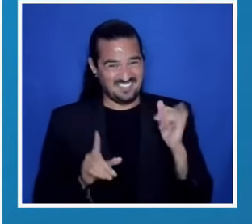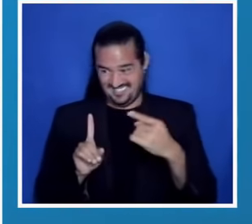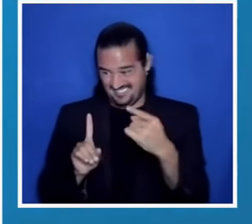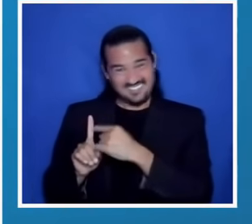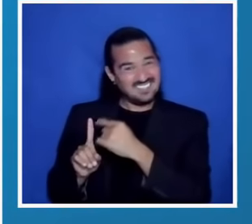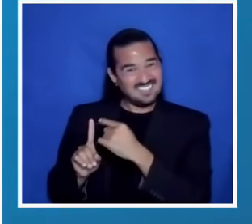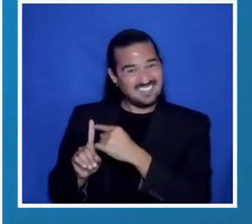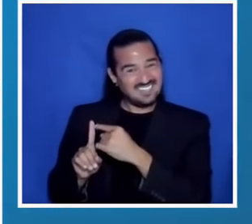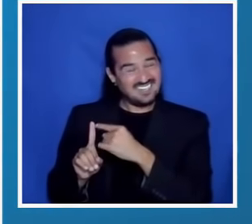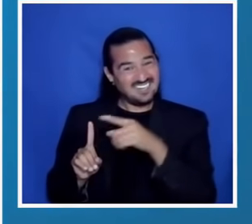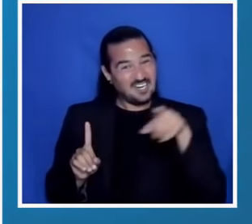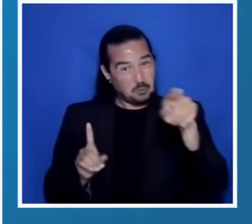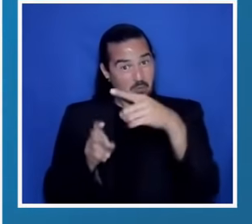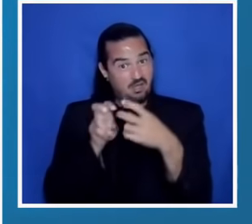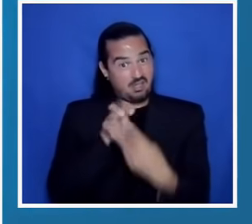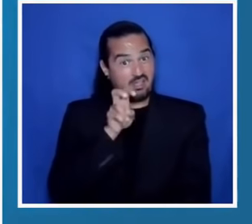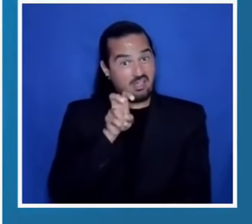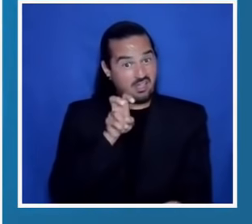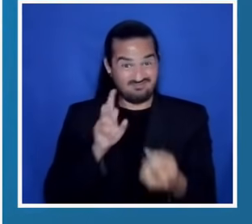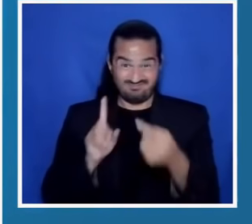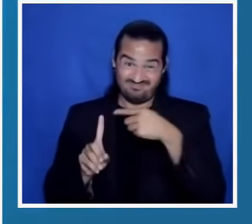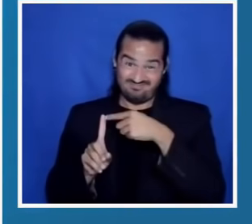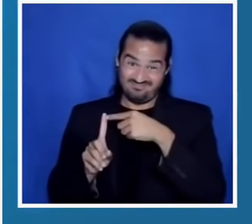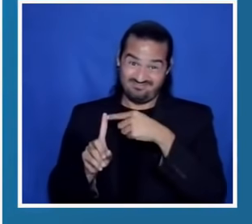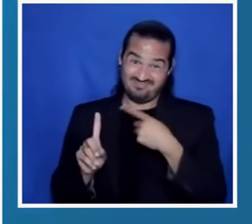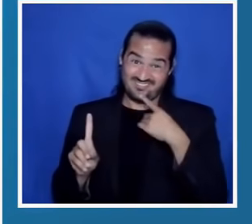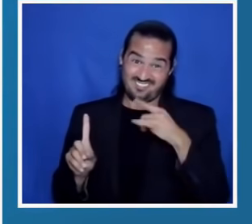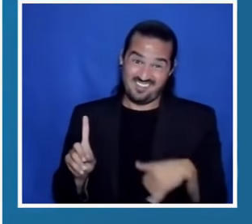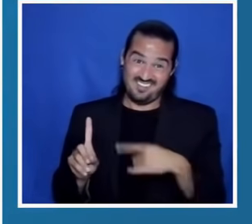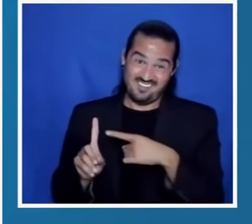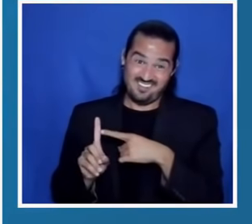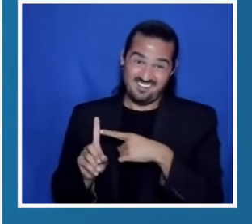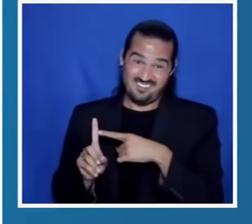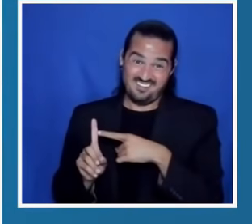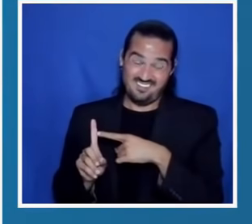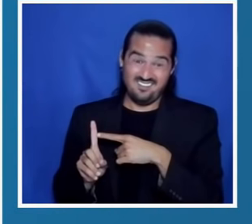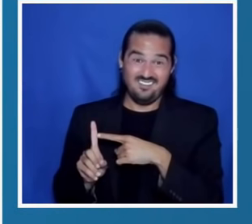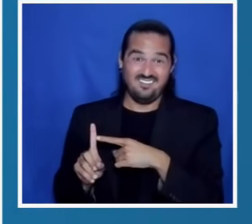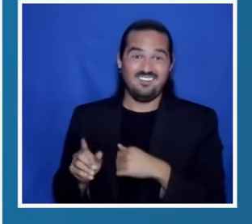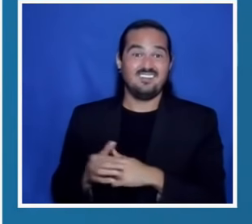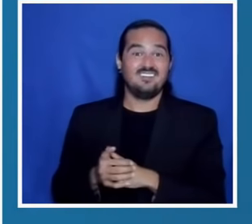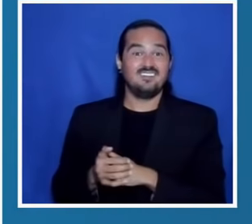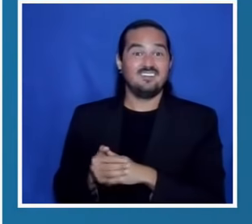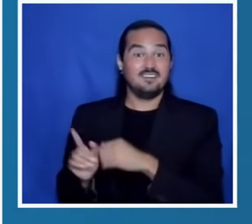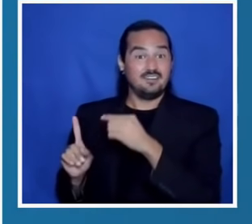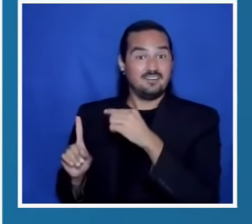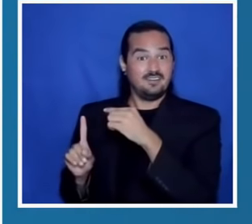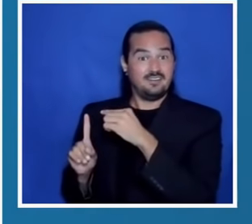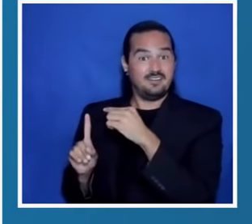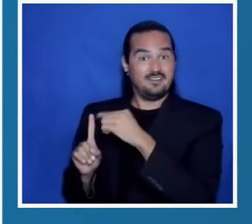that we have someone on the other side of this that's to the right of Donald Trump?